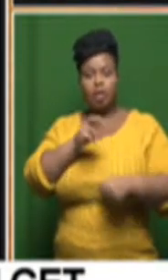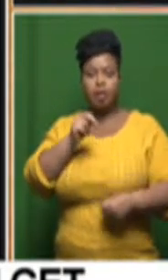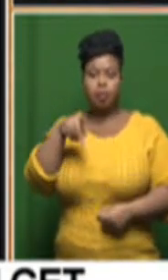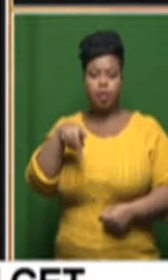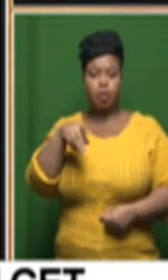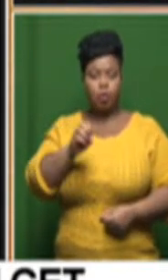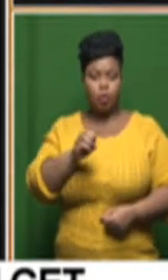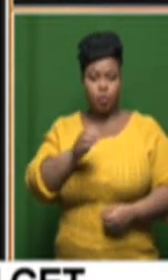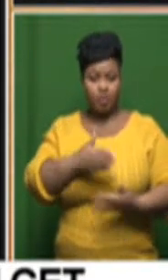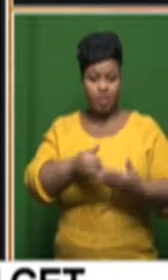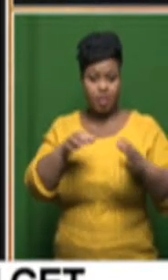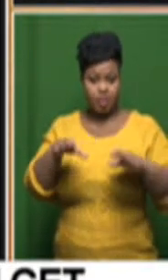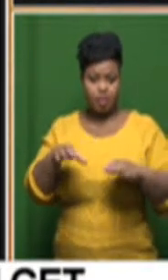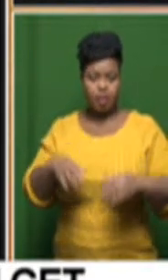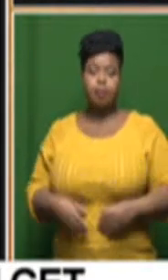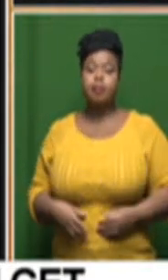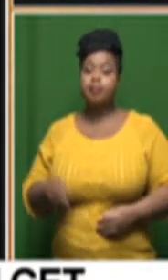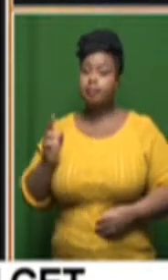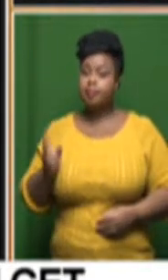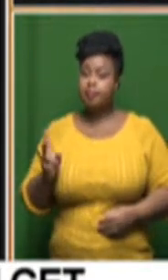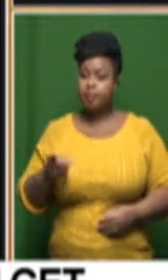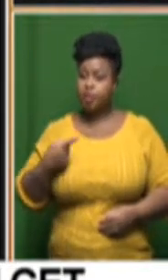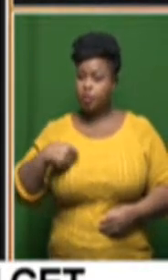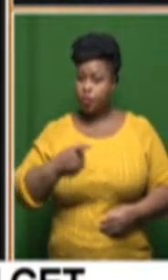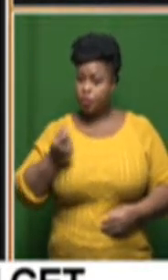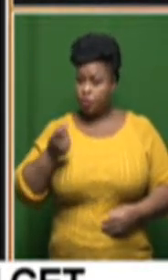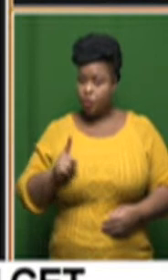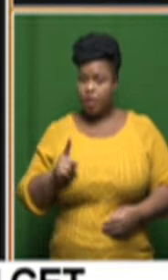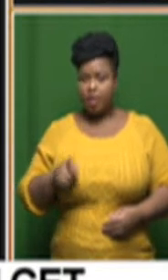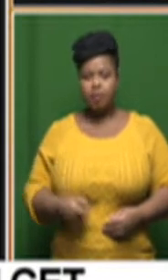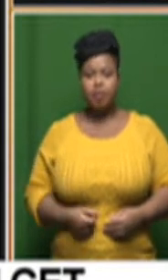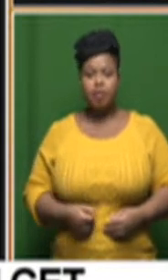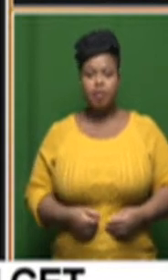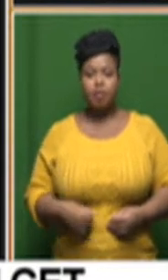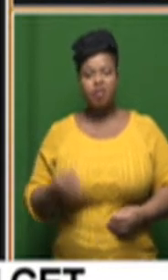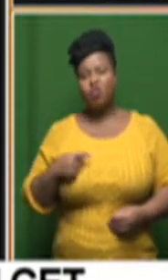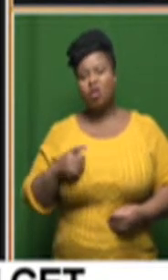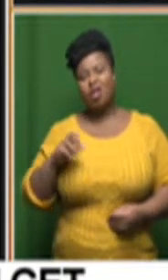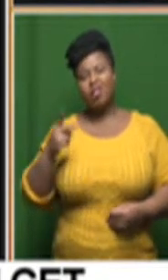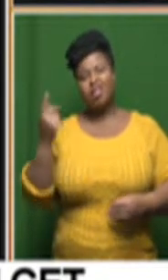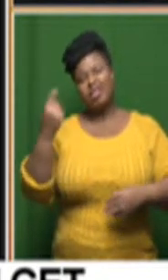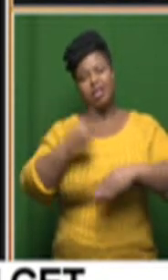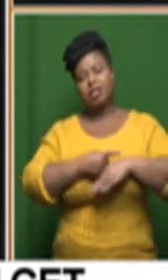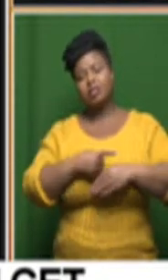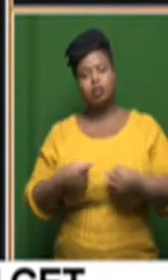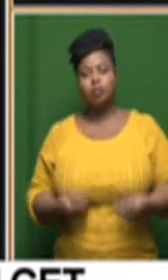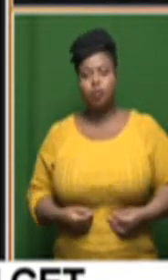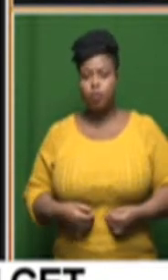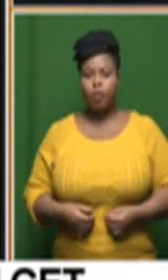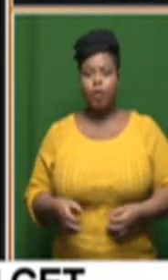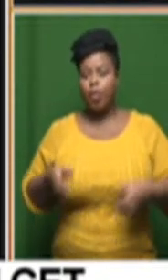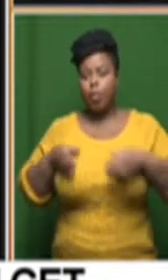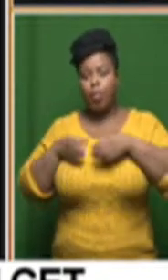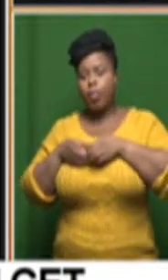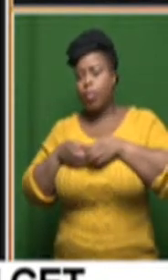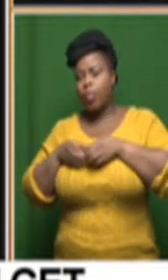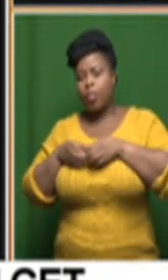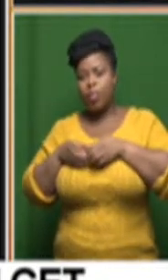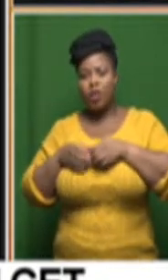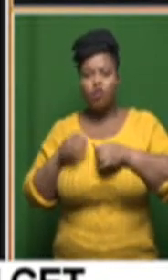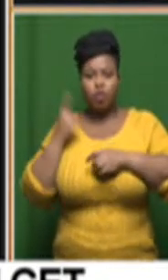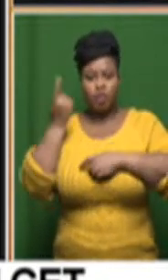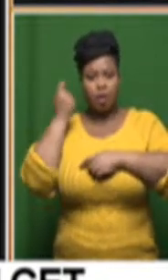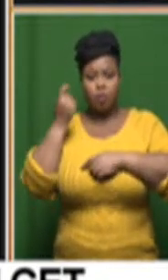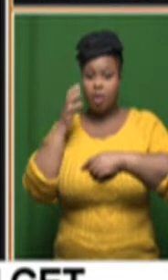NPO sector. What we also do is using non-vaccination days in our smaller towns. We are not open in all the small